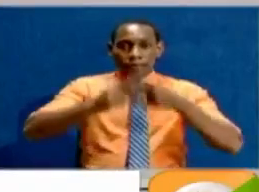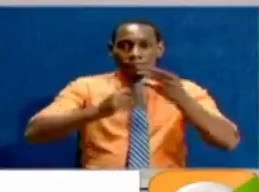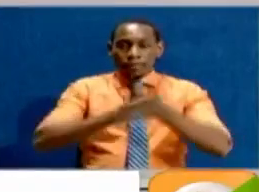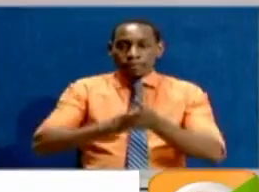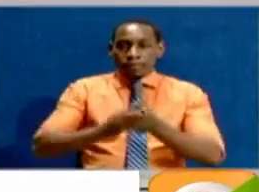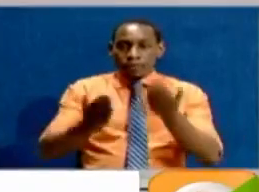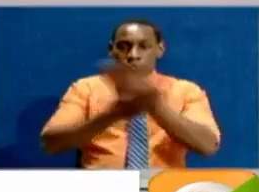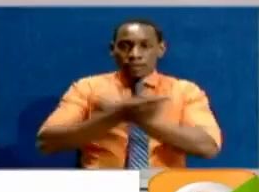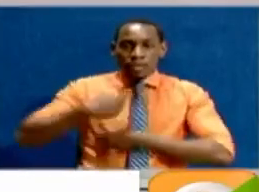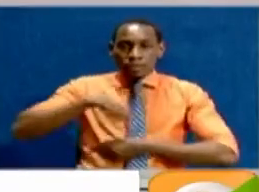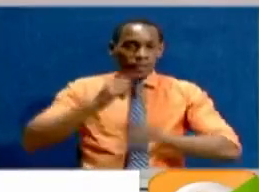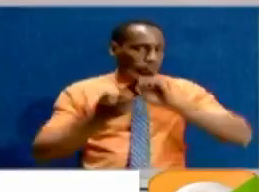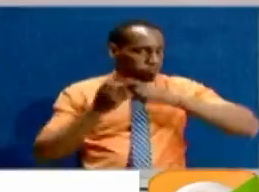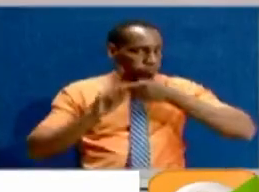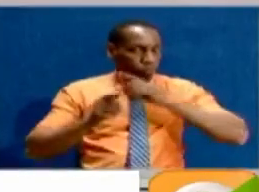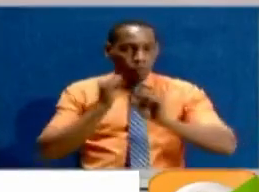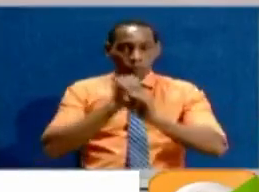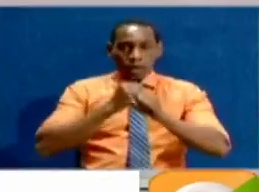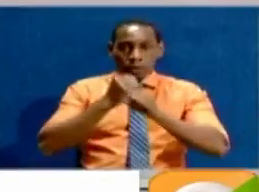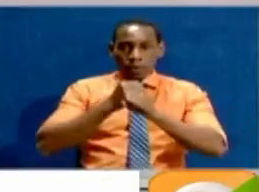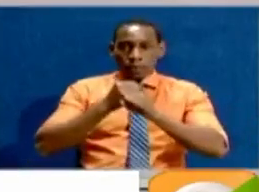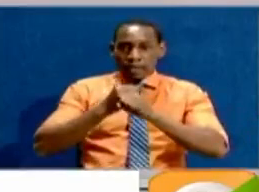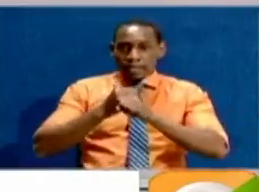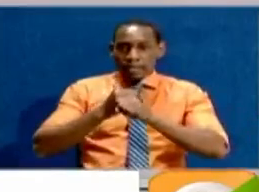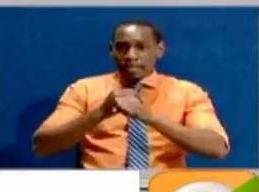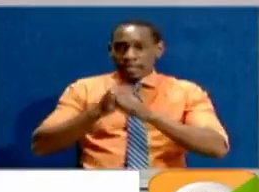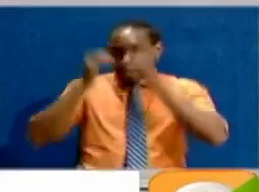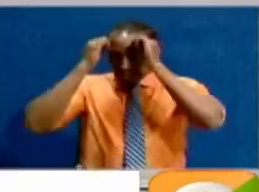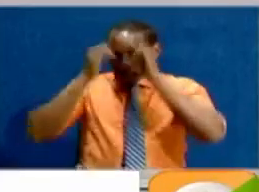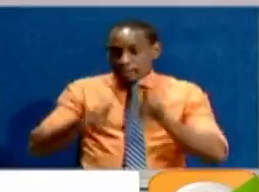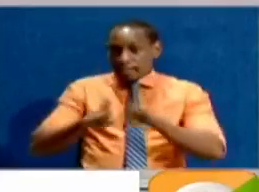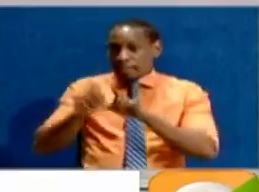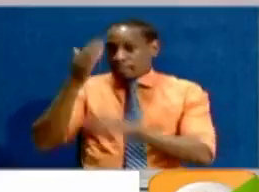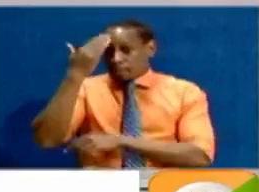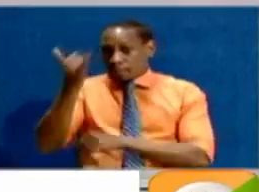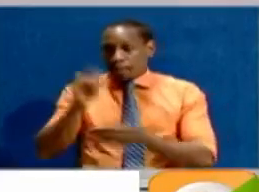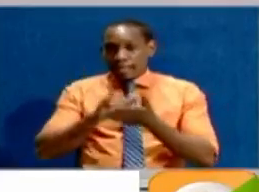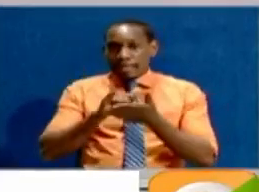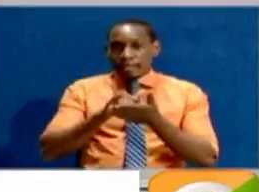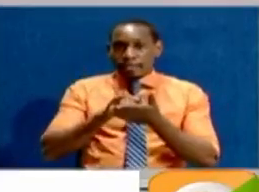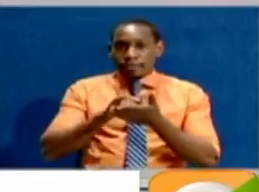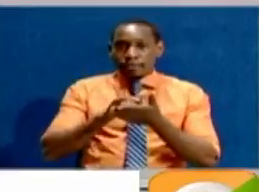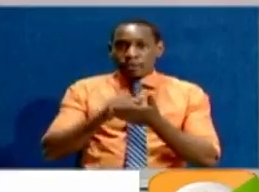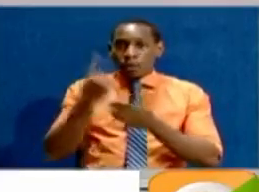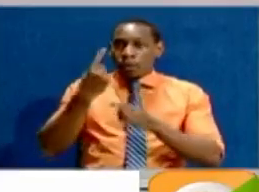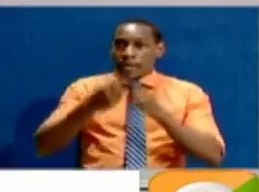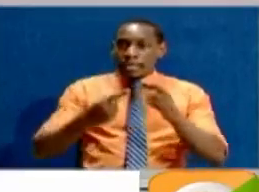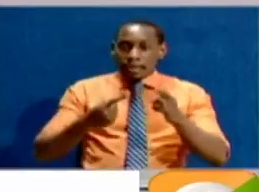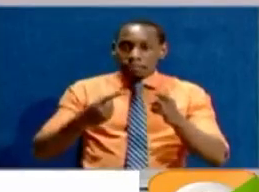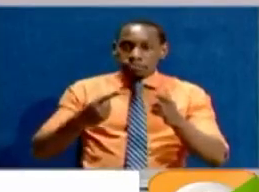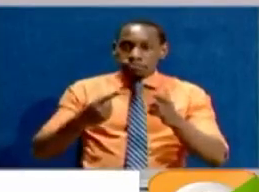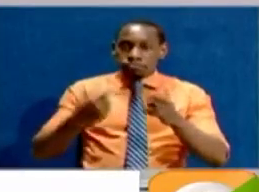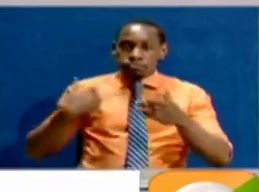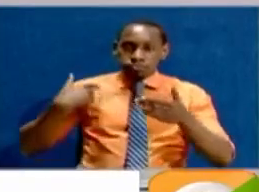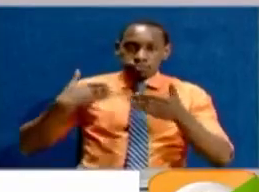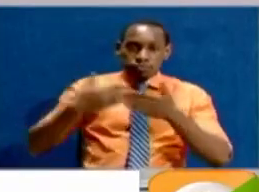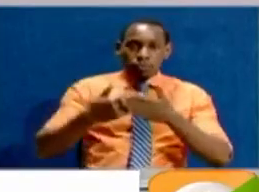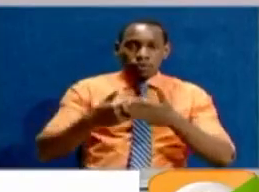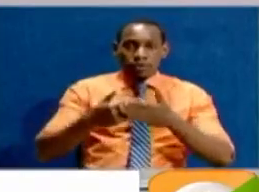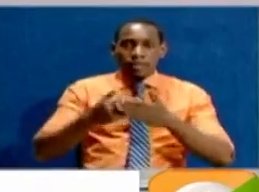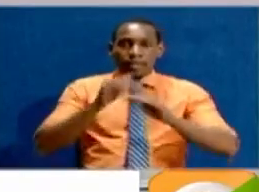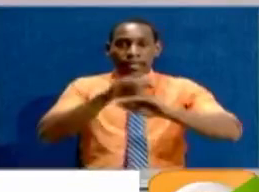we retrace the journey of these young innovators and why it has taken almost 1 year to secure